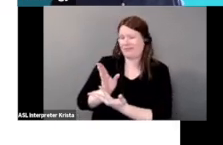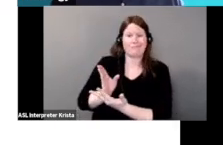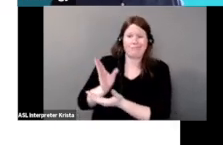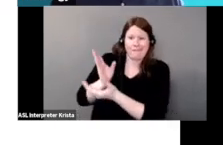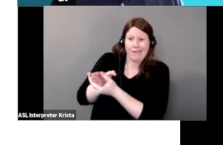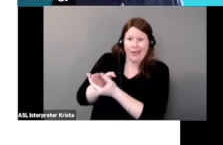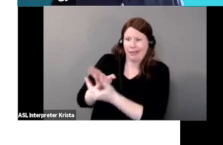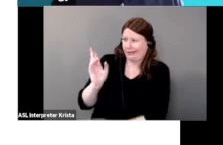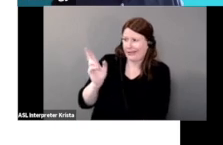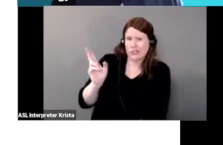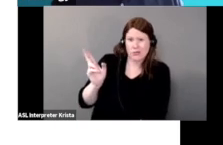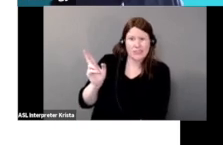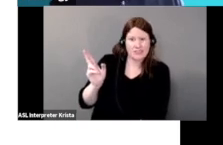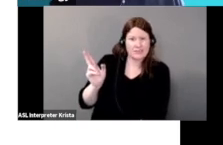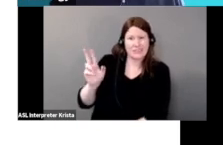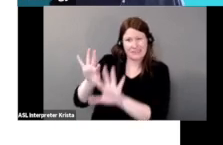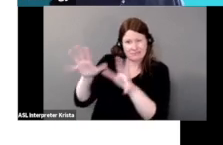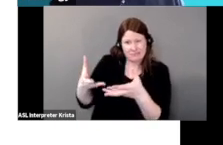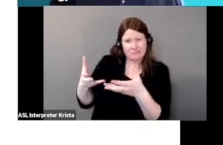system can help track down the date of creation.